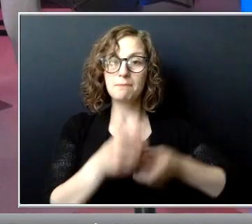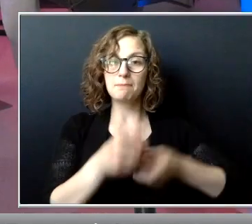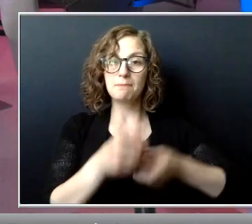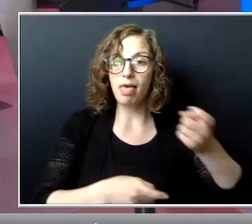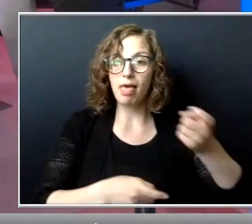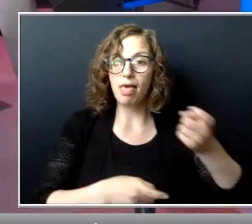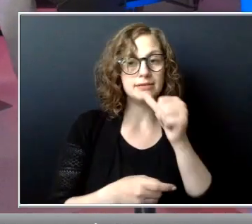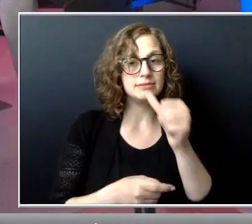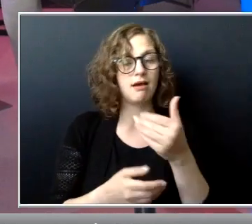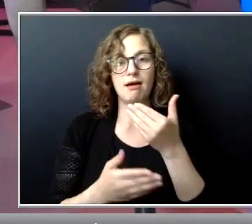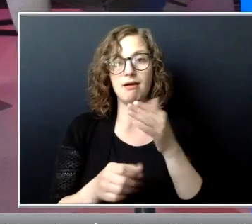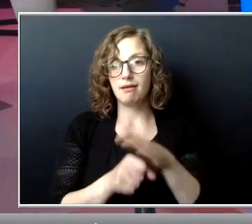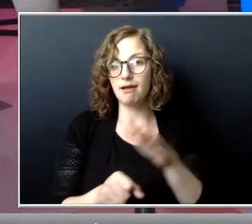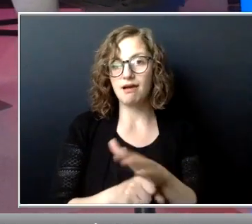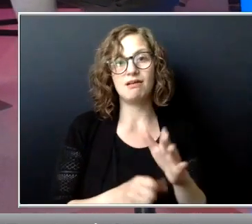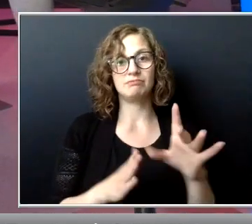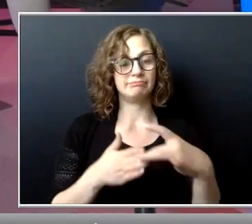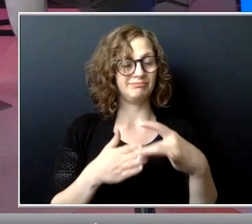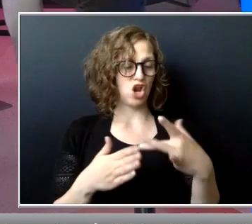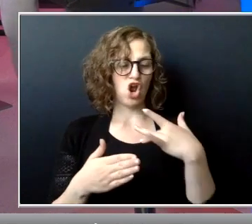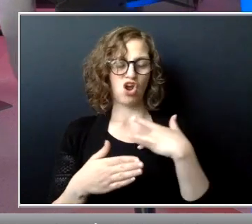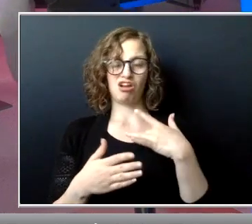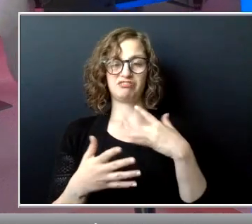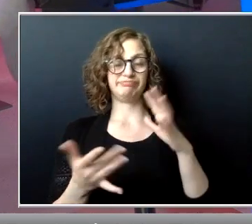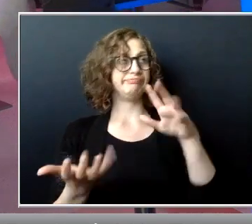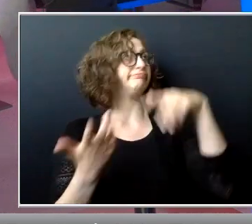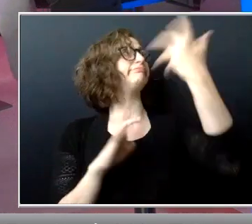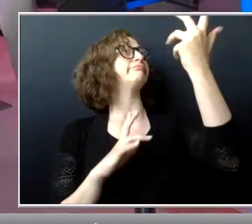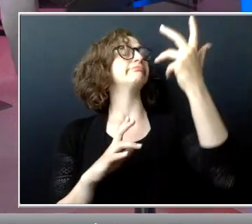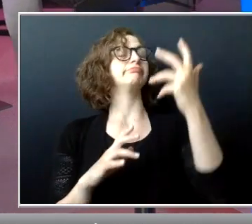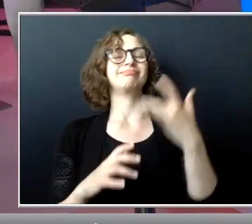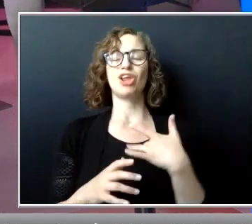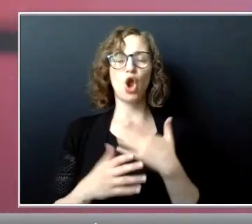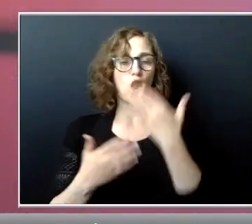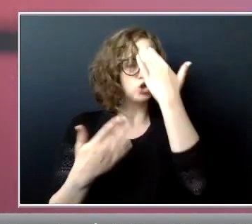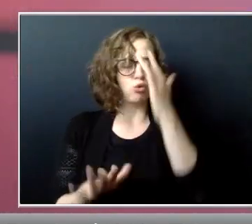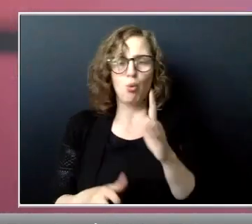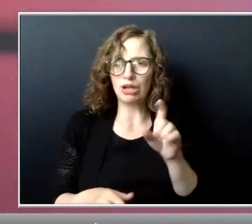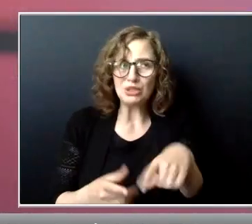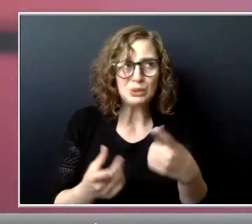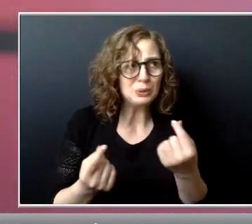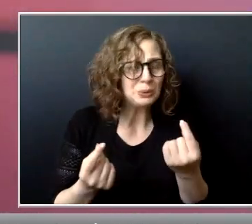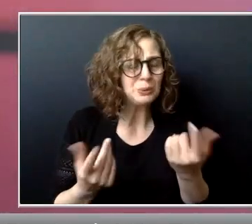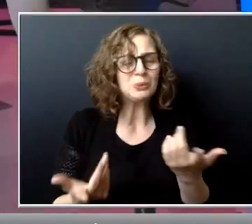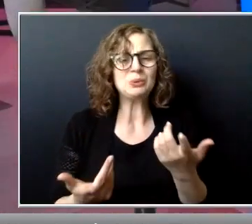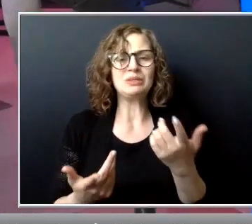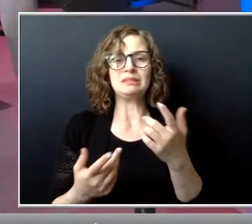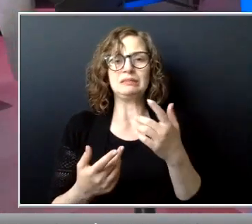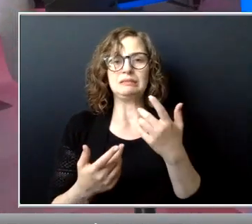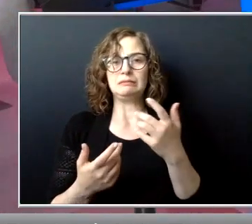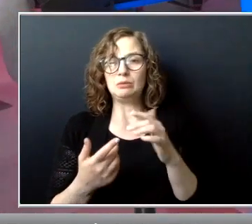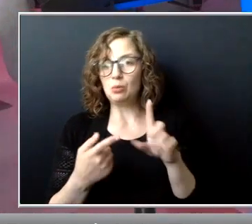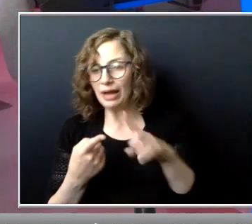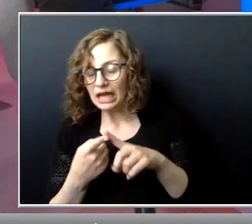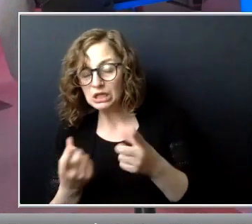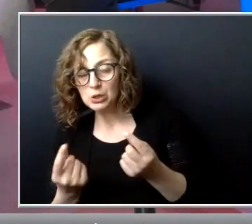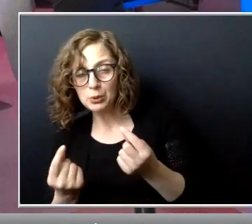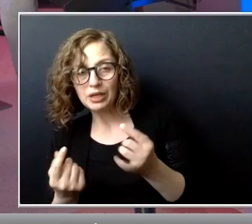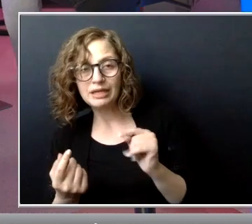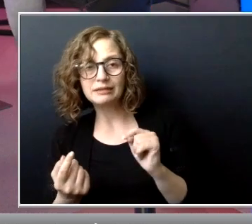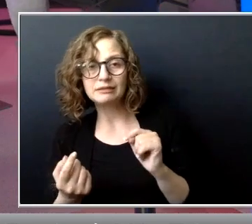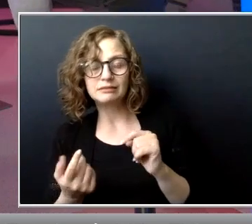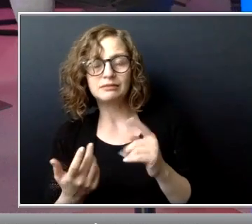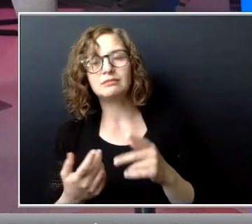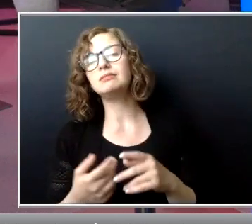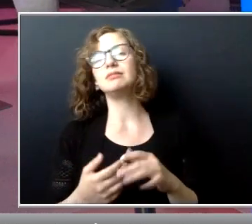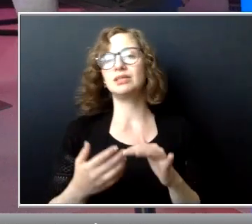Yeah, it doesn't know what to do and when to do it, and it can't really match up to stay on target. Is there a way to reverse that